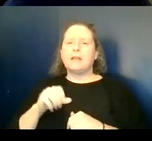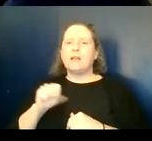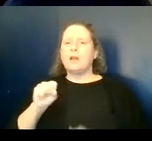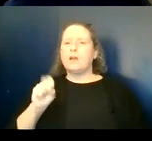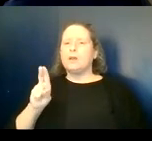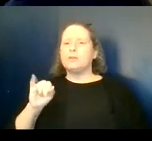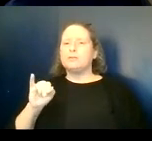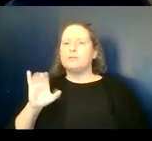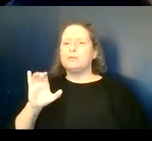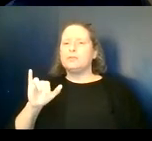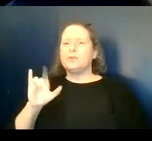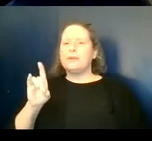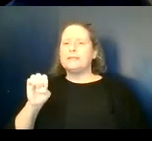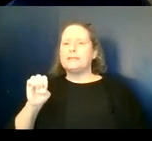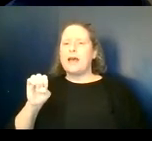Lifeline